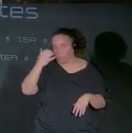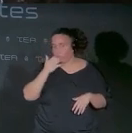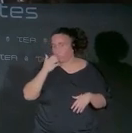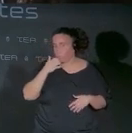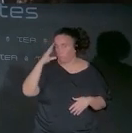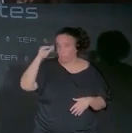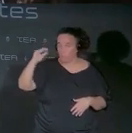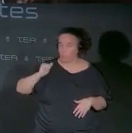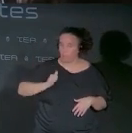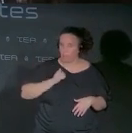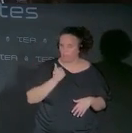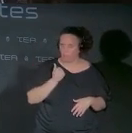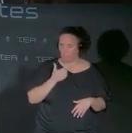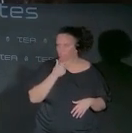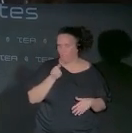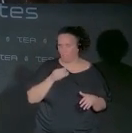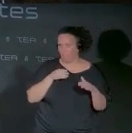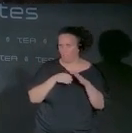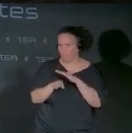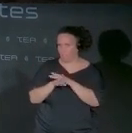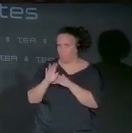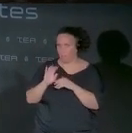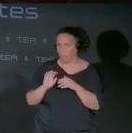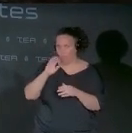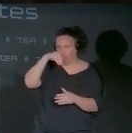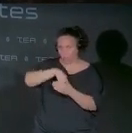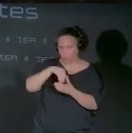mostly looking at you with your legal background, of course, but